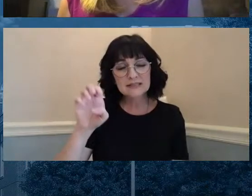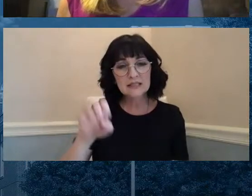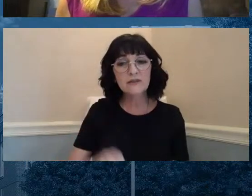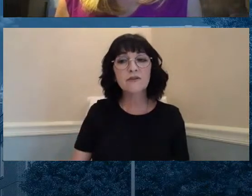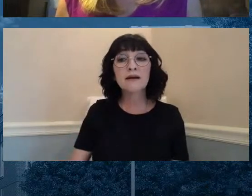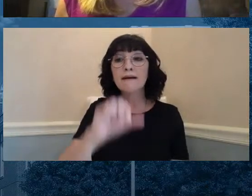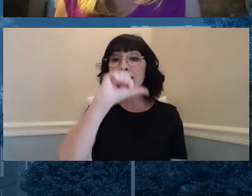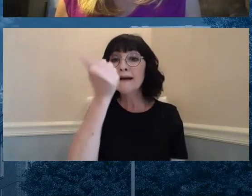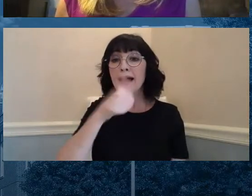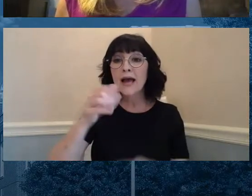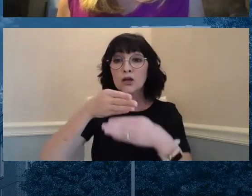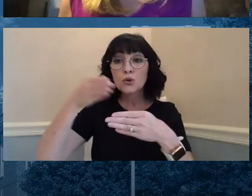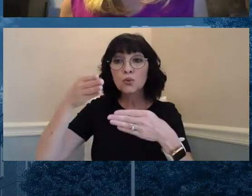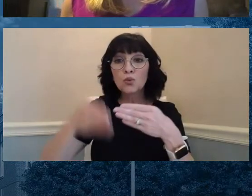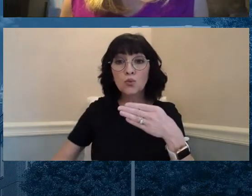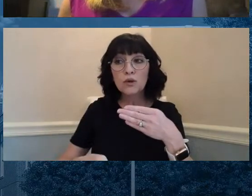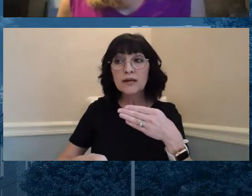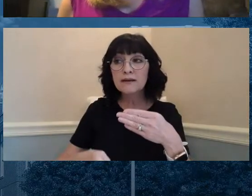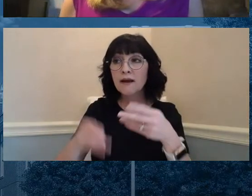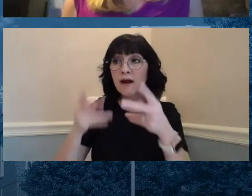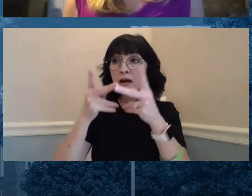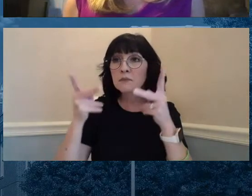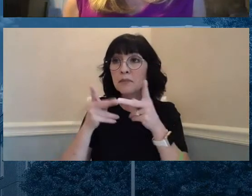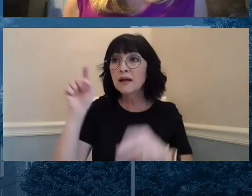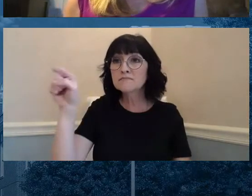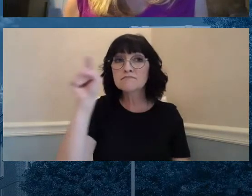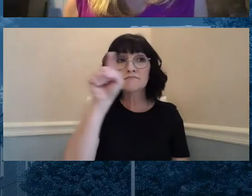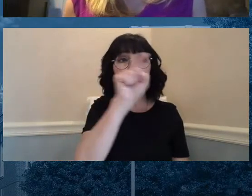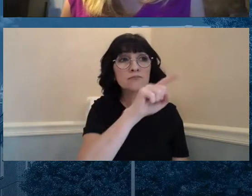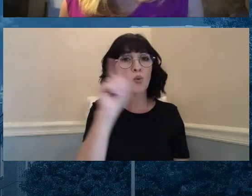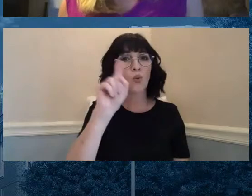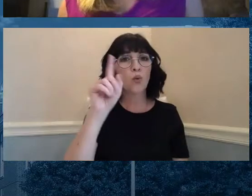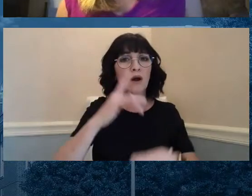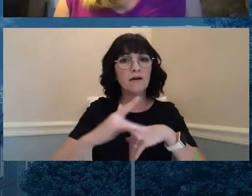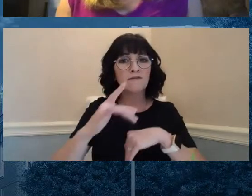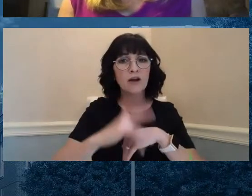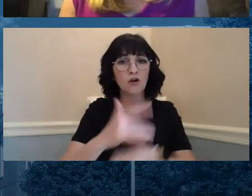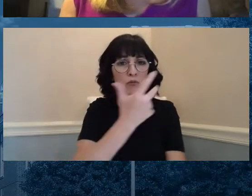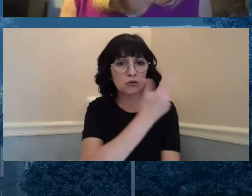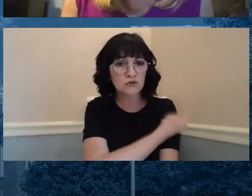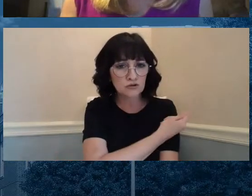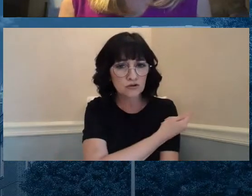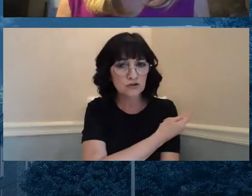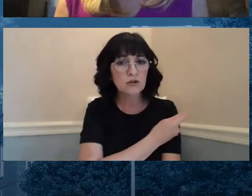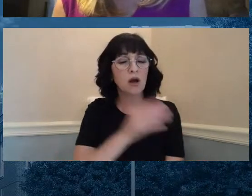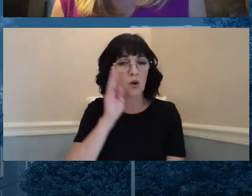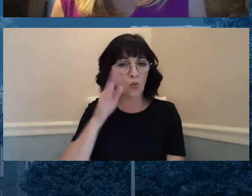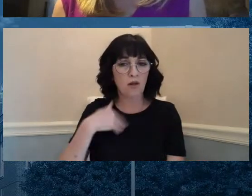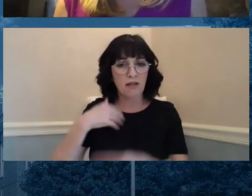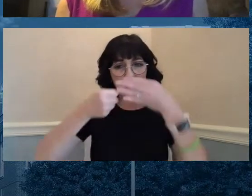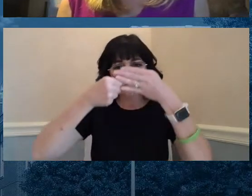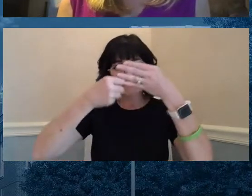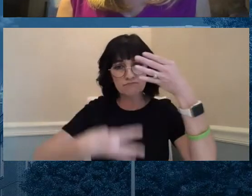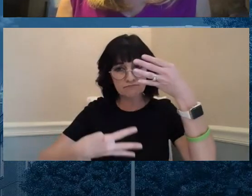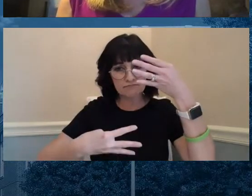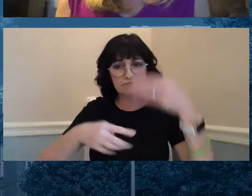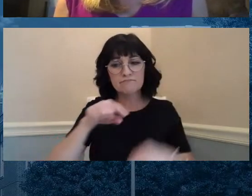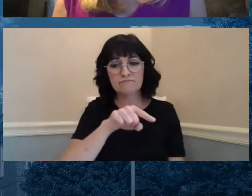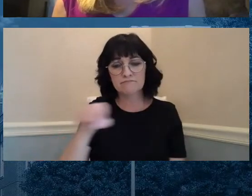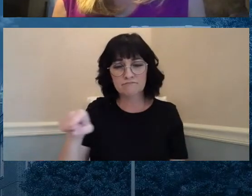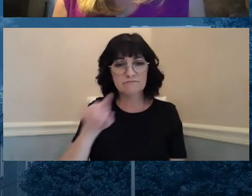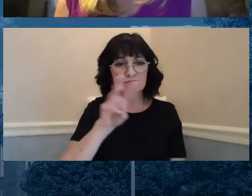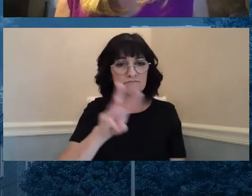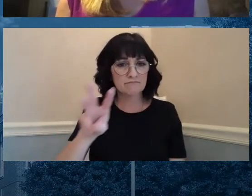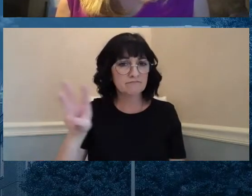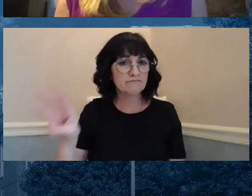in Wilmington and Dover, as well as to hospital scheduling pages and to the pharmacy scheduling system. So